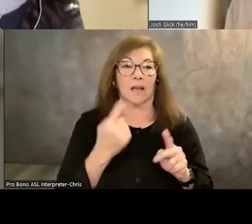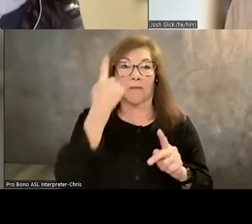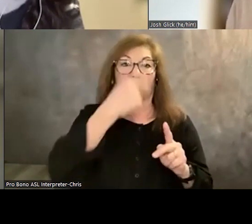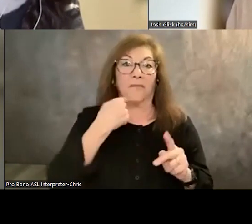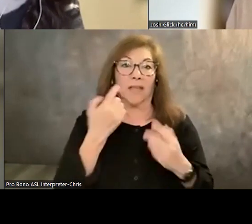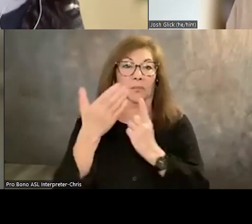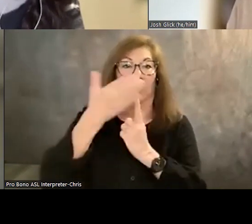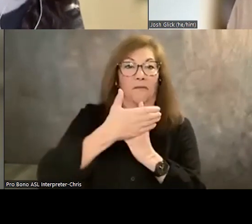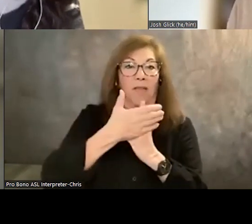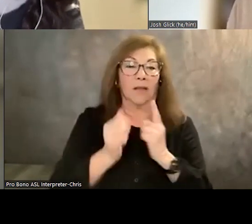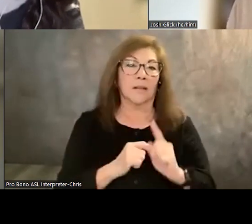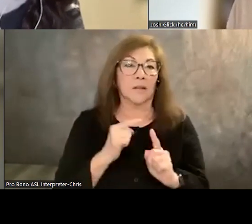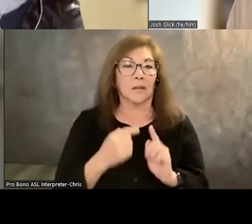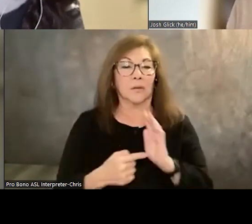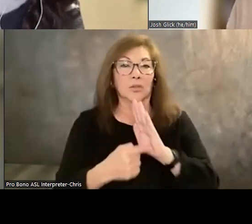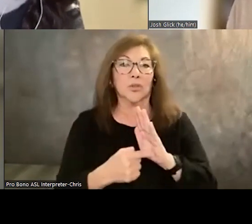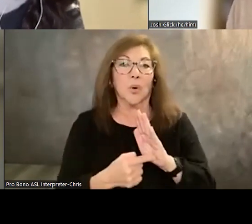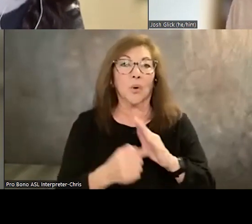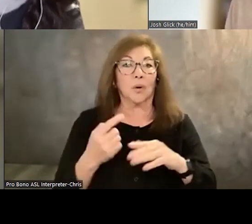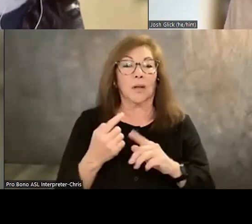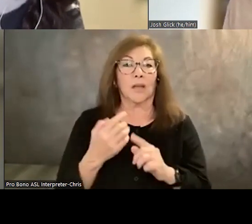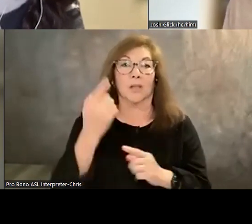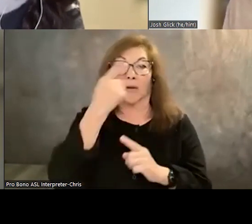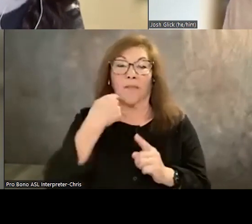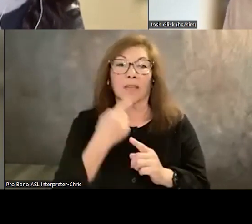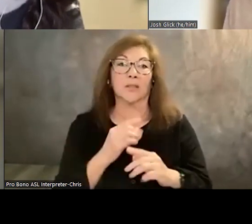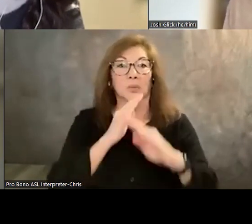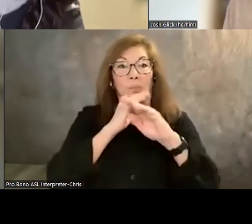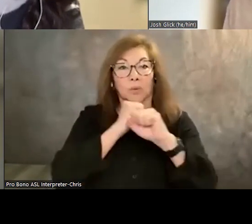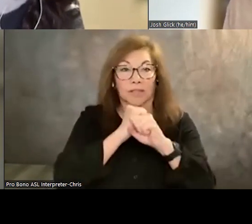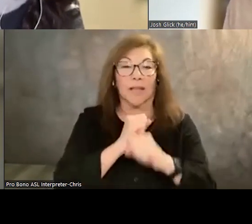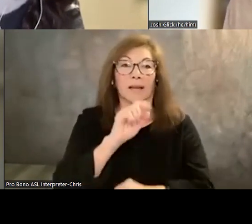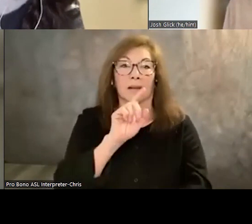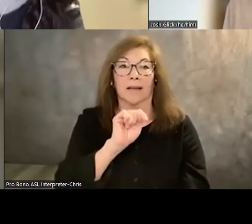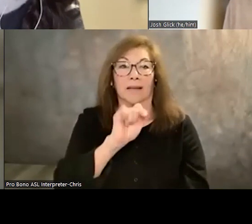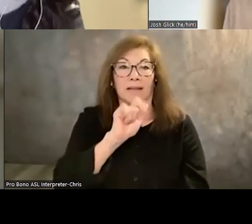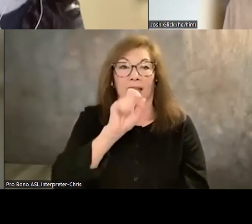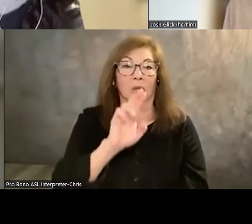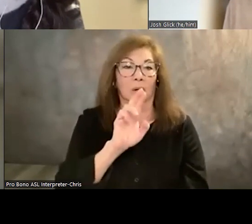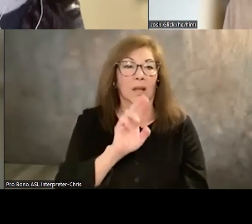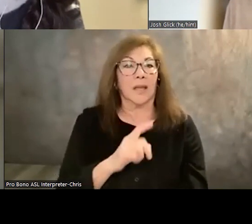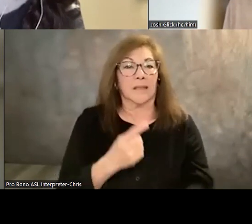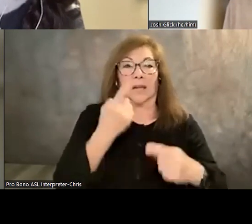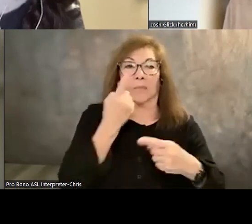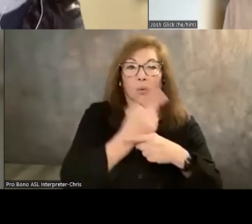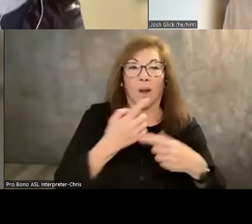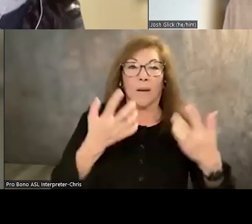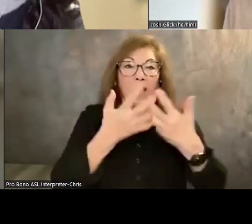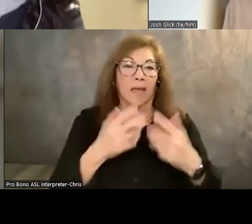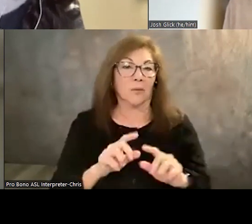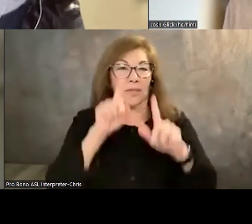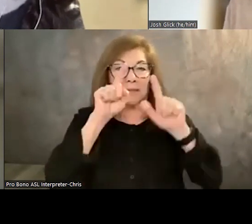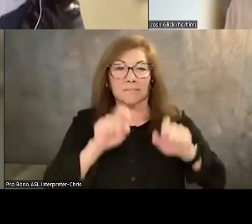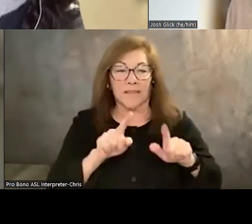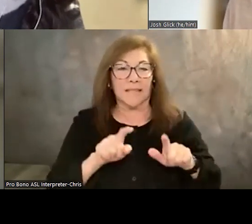so the person that decided to share their face to protect Taylor, had to be, you know, there had to be a right match. We did lots of tests, and then we had